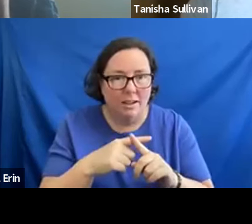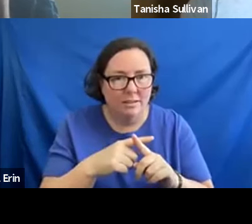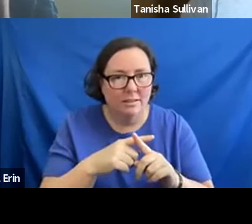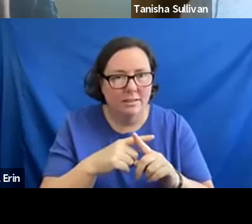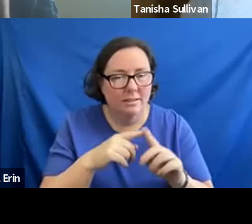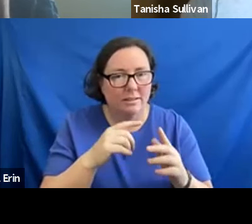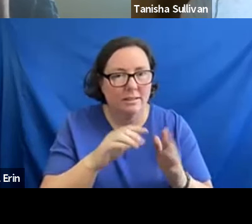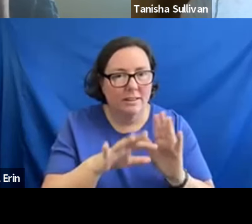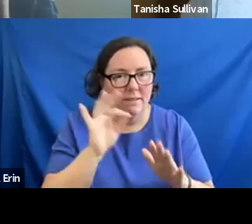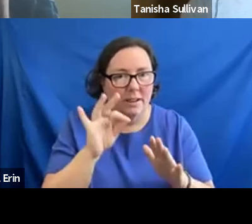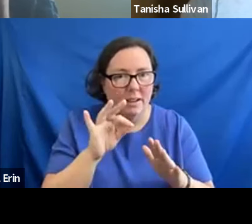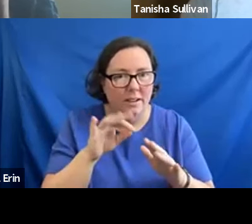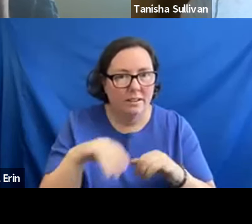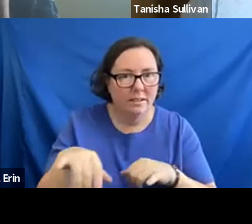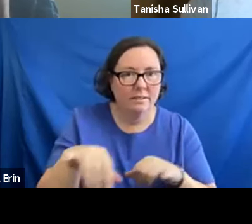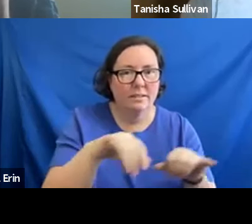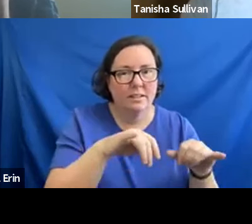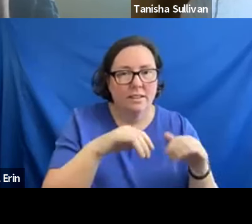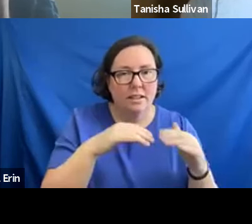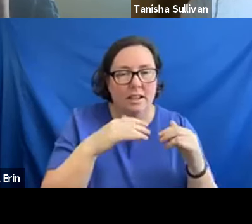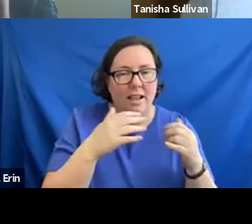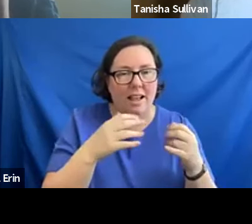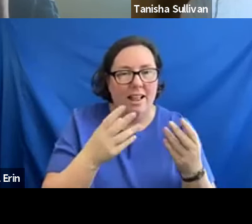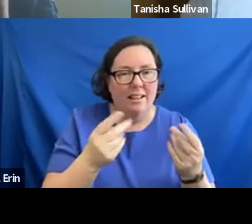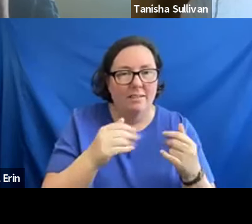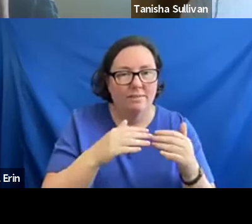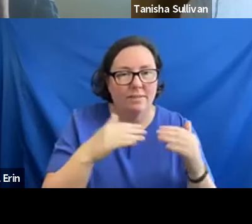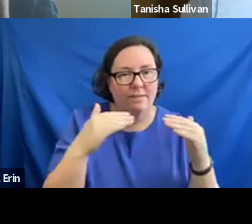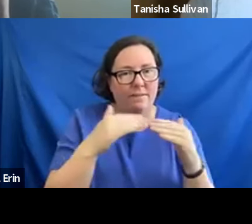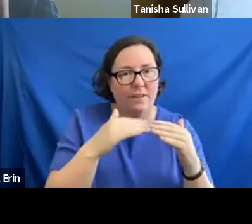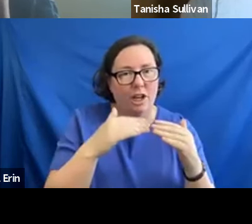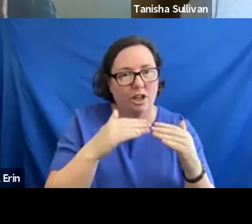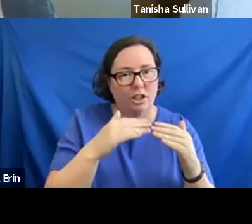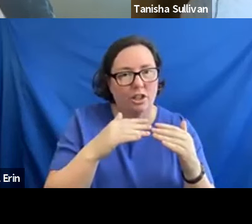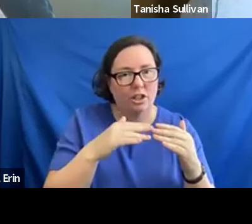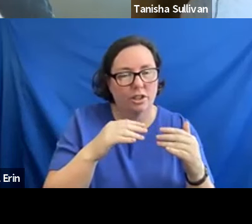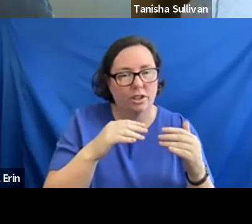find a level playing field, so to speak, for all students to